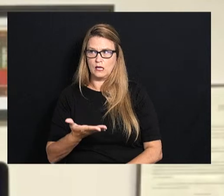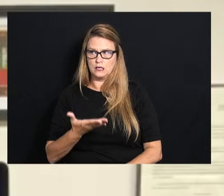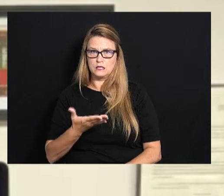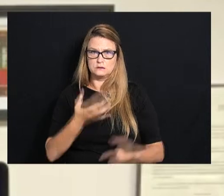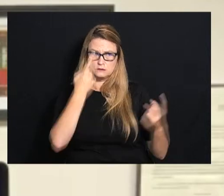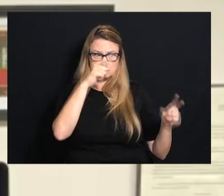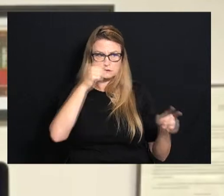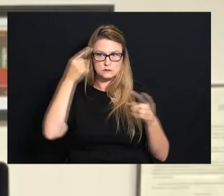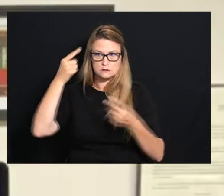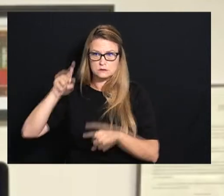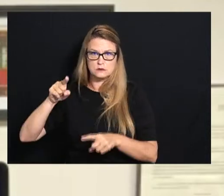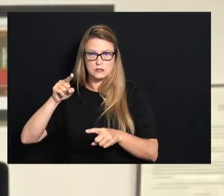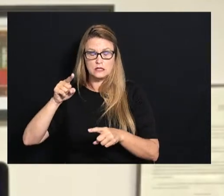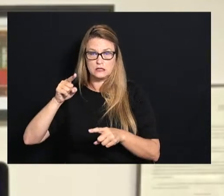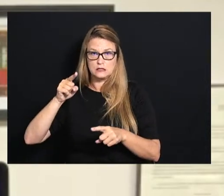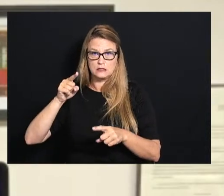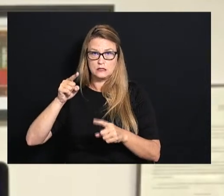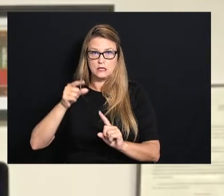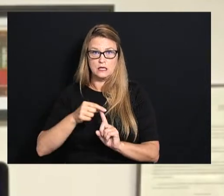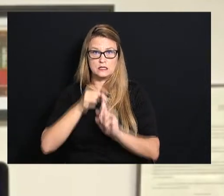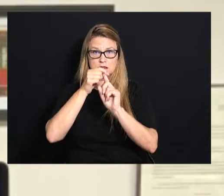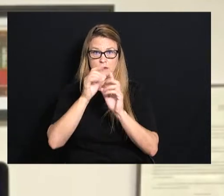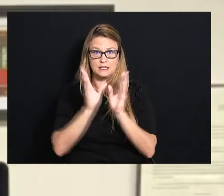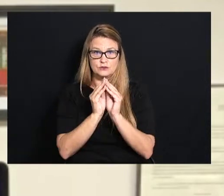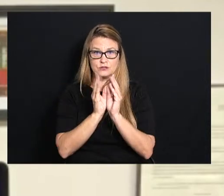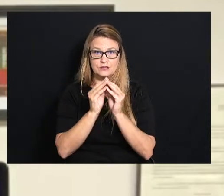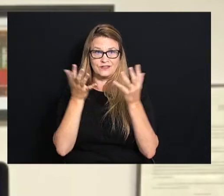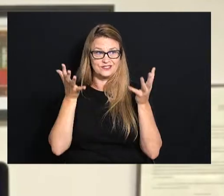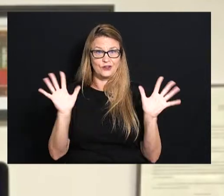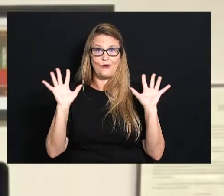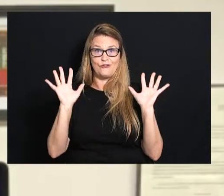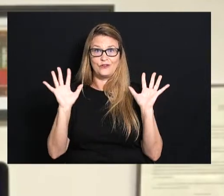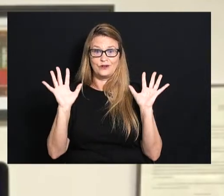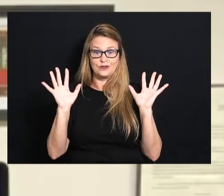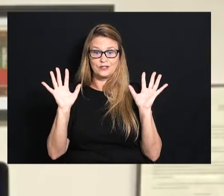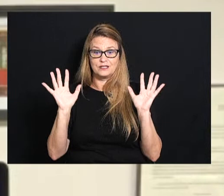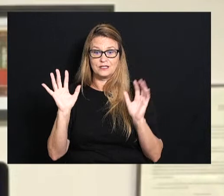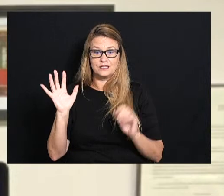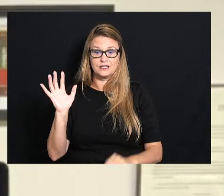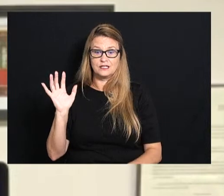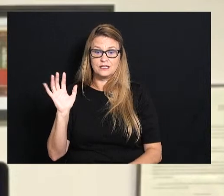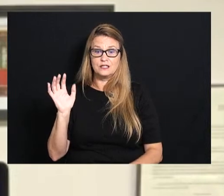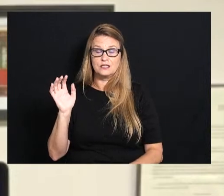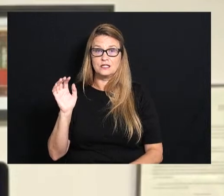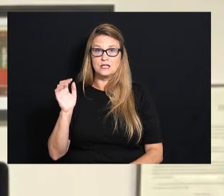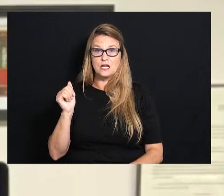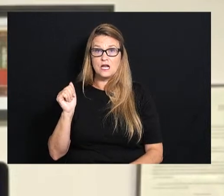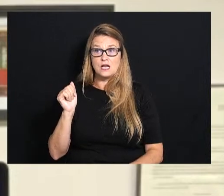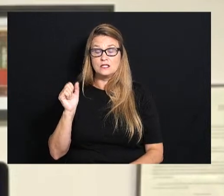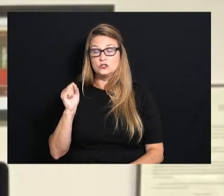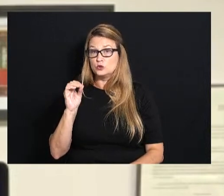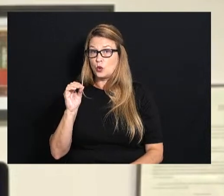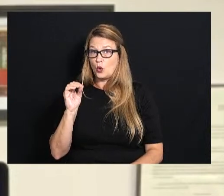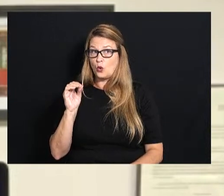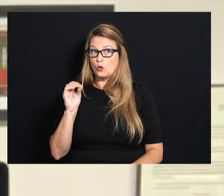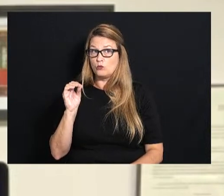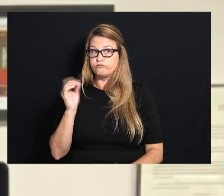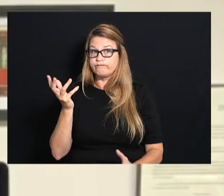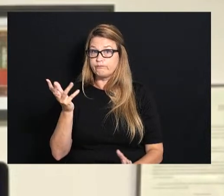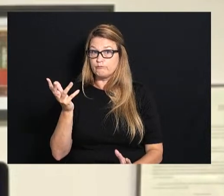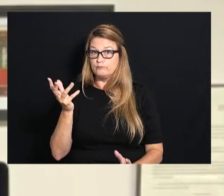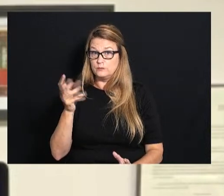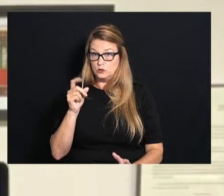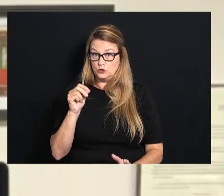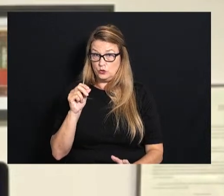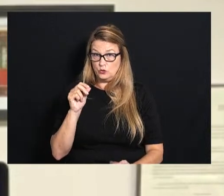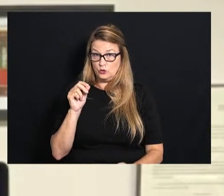to a certain extent. The special session, as you know, isn't over. It'll be called back, subject to the call of the chairs. So do